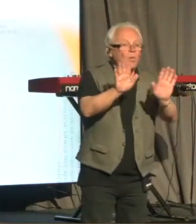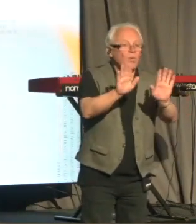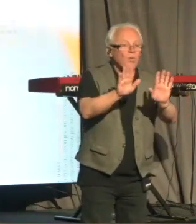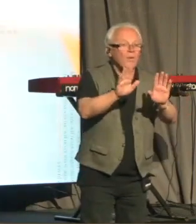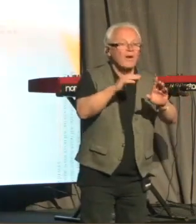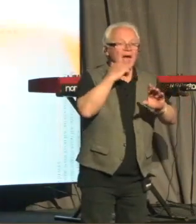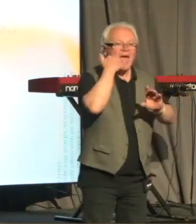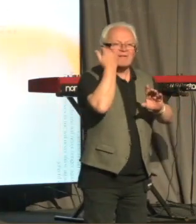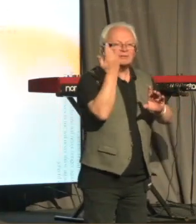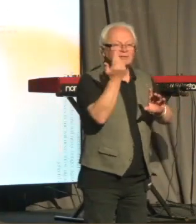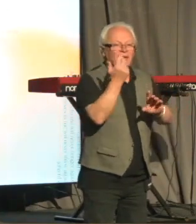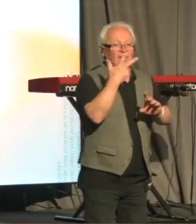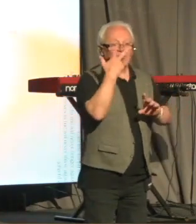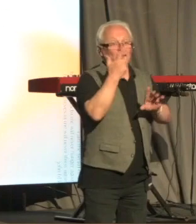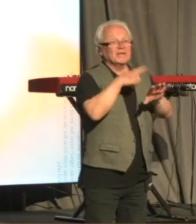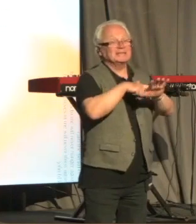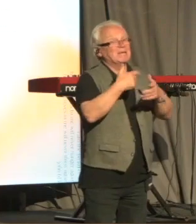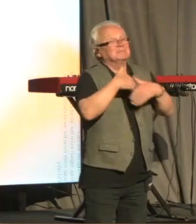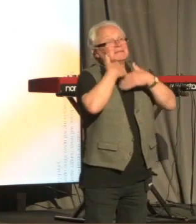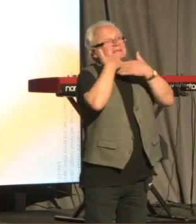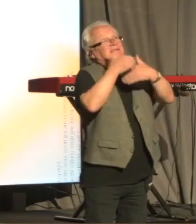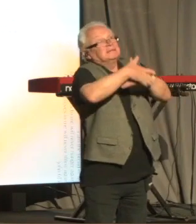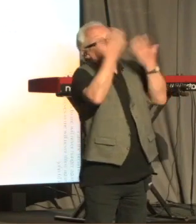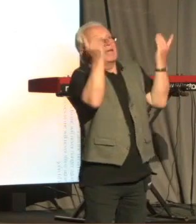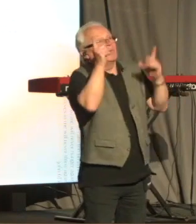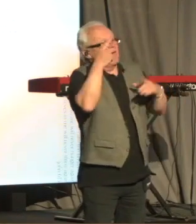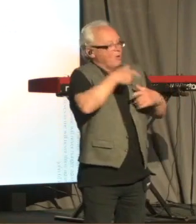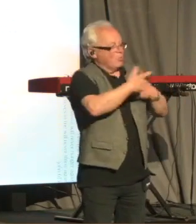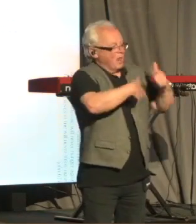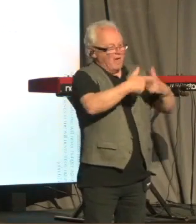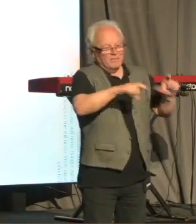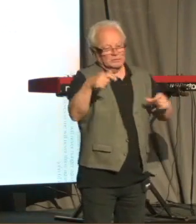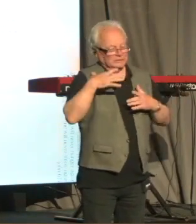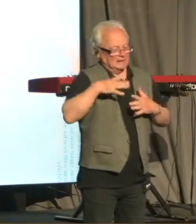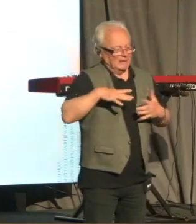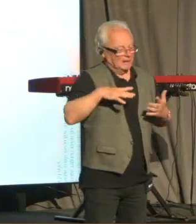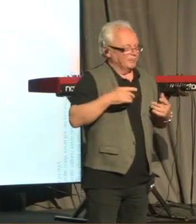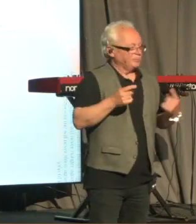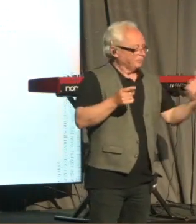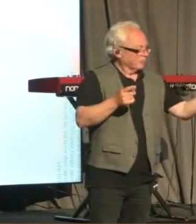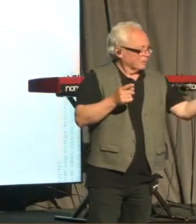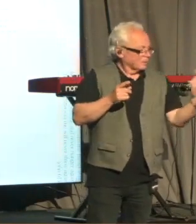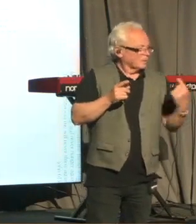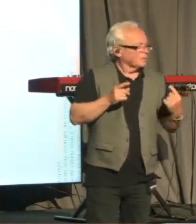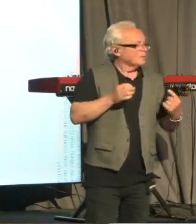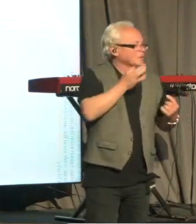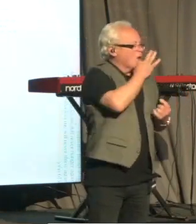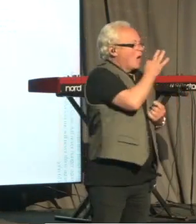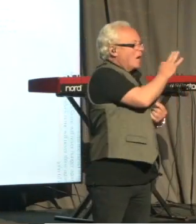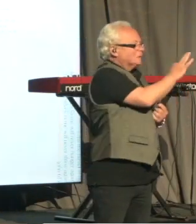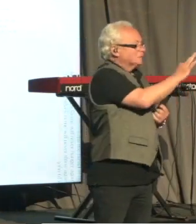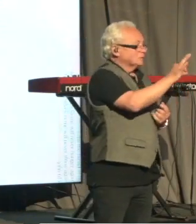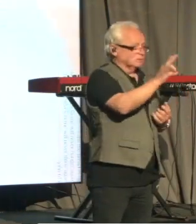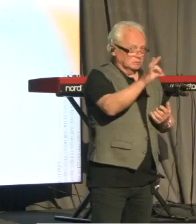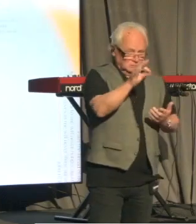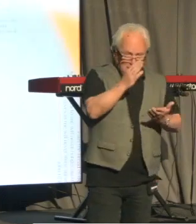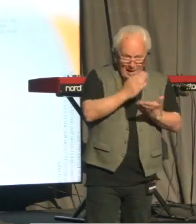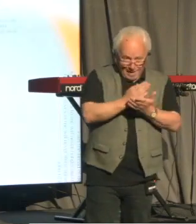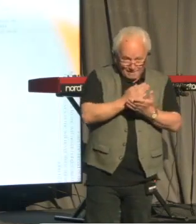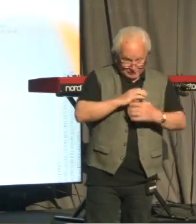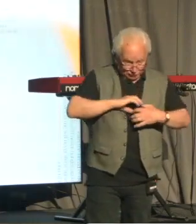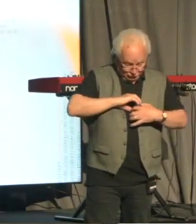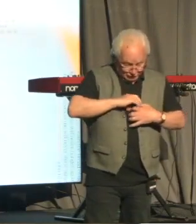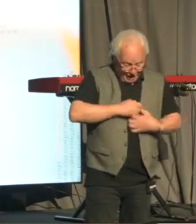daily, 3 times a day, whatever you need. Are you tired this morning? He says, come